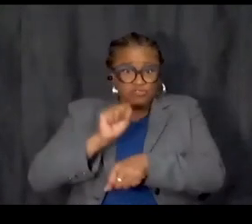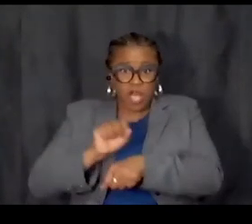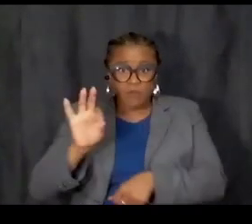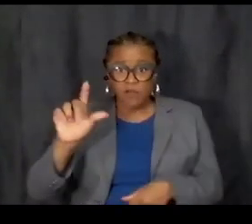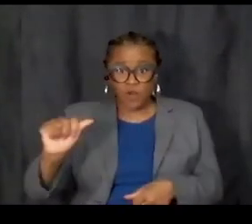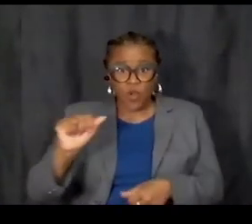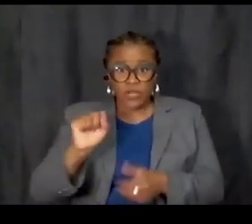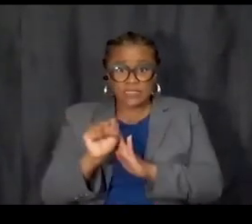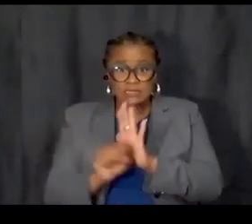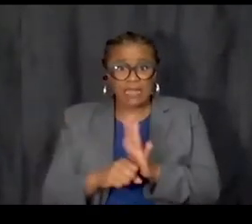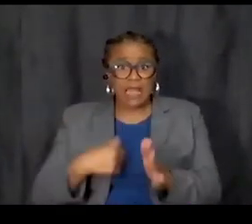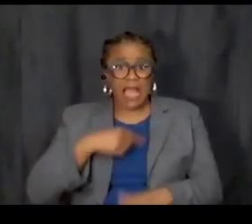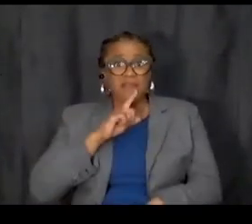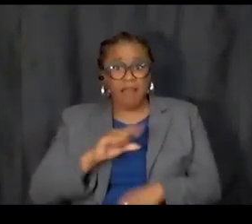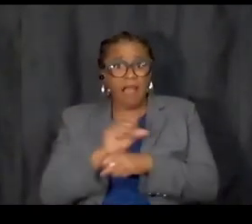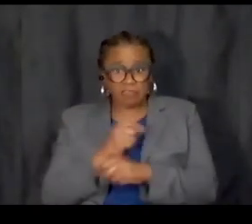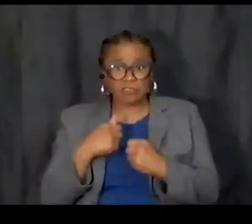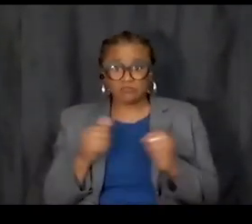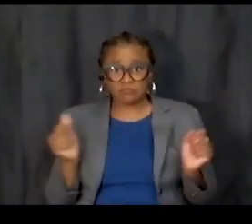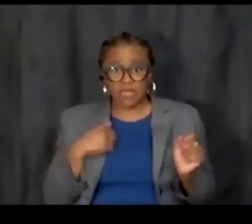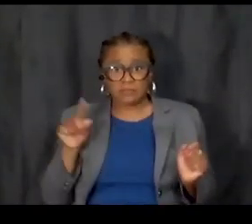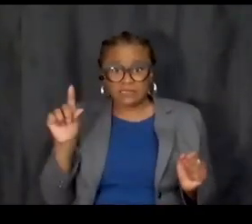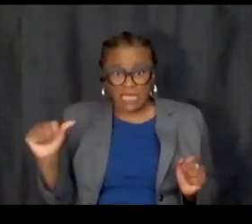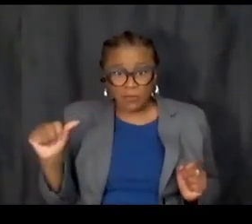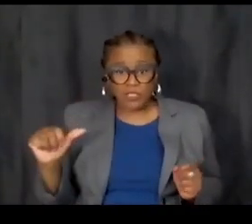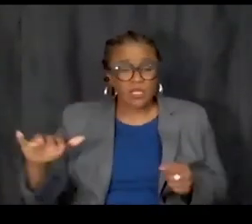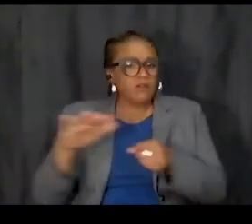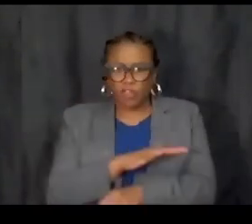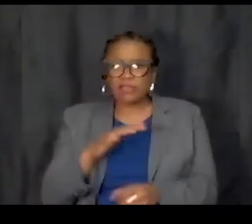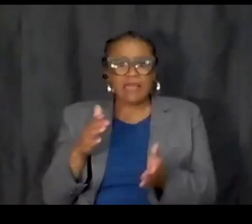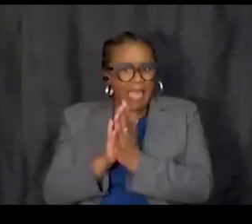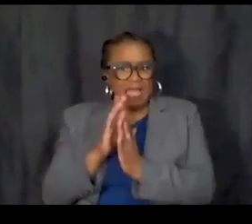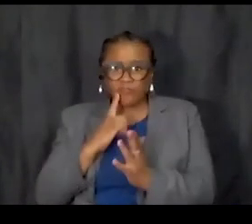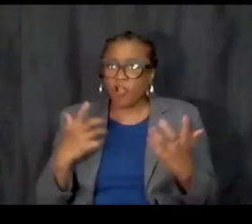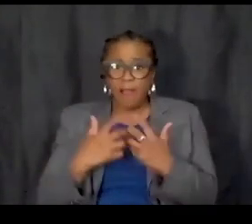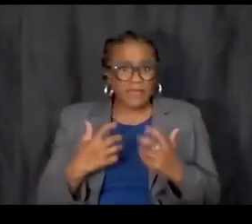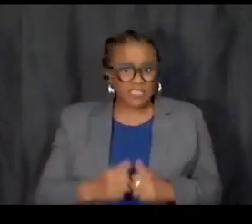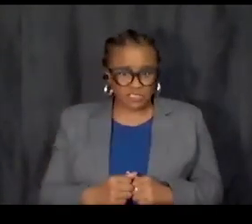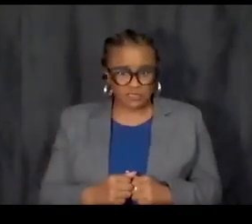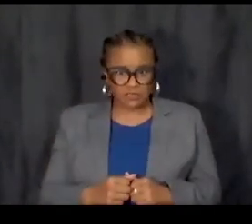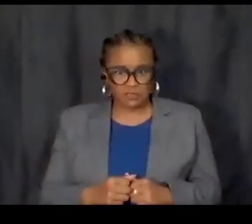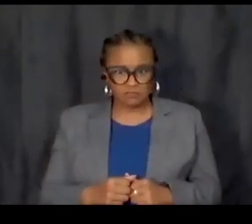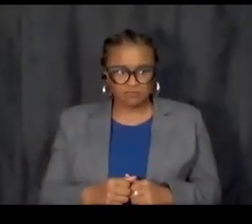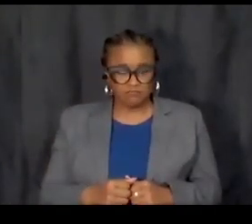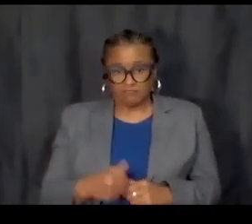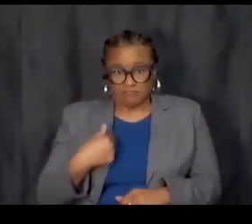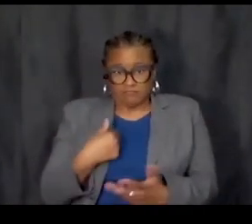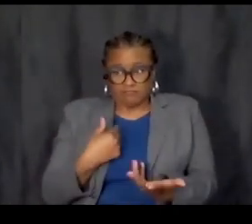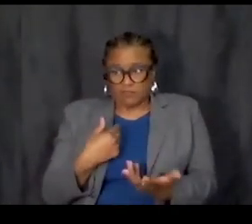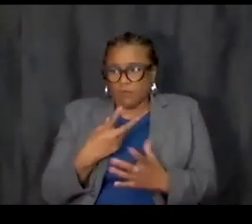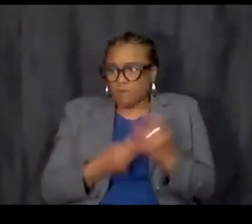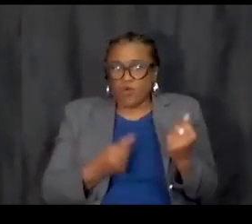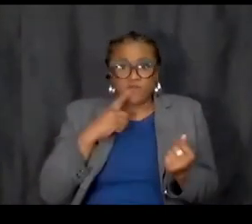as disabled, you know, fully and asked for accommodations that I need both for my neurodivergence